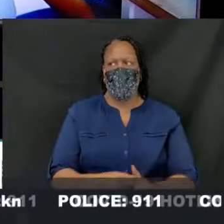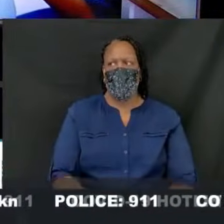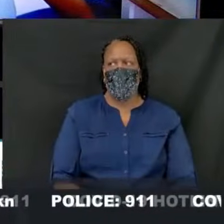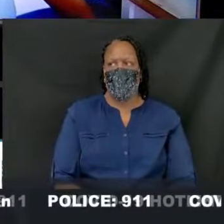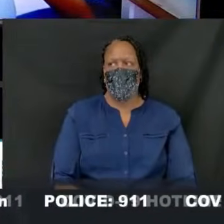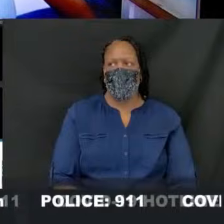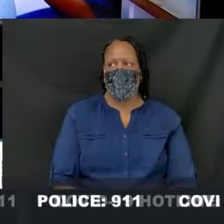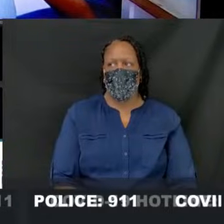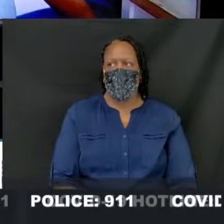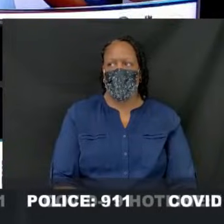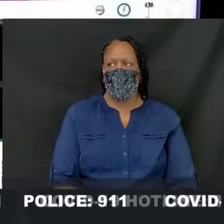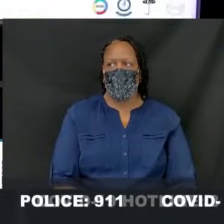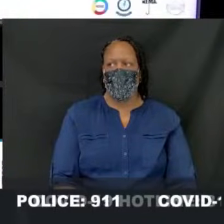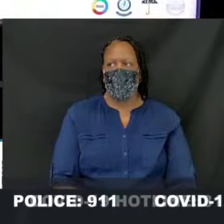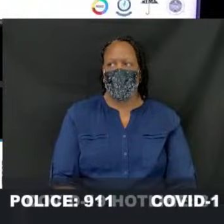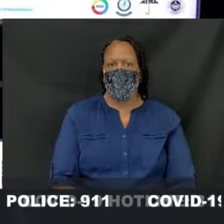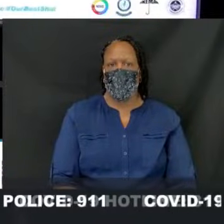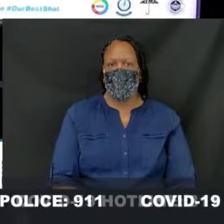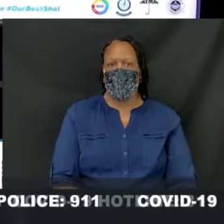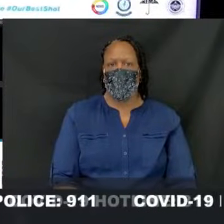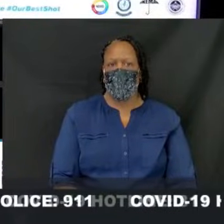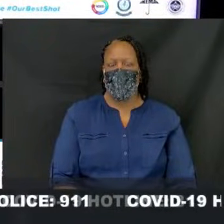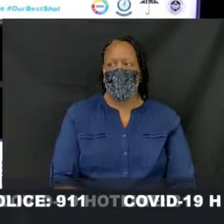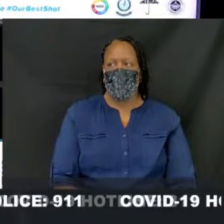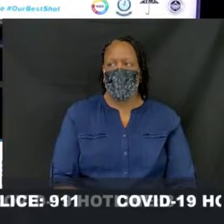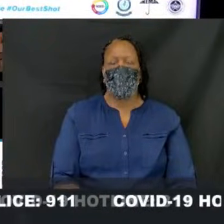travel by October 25th.